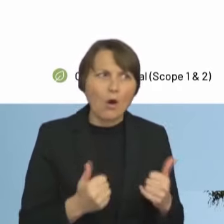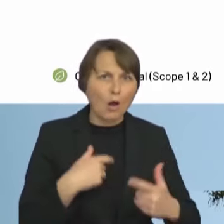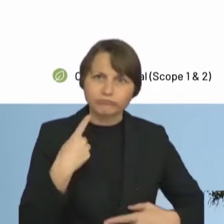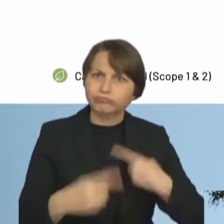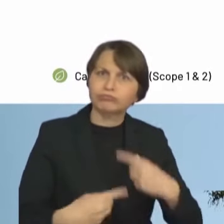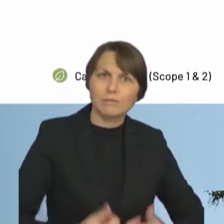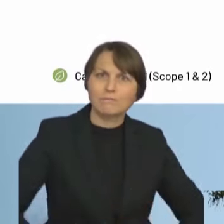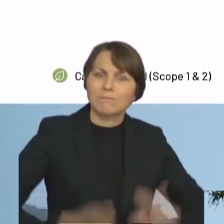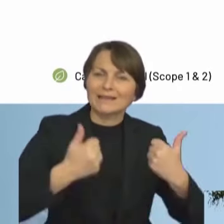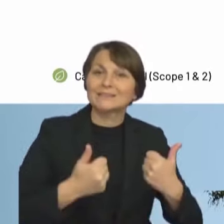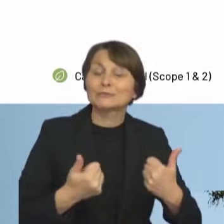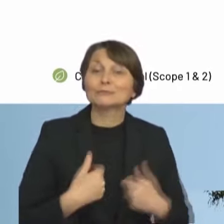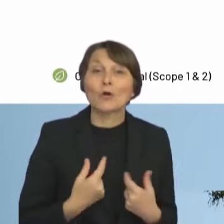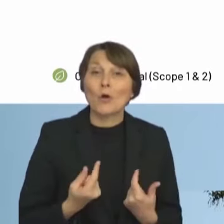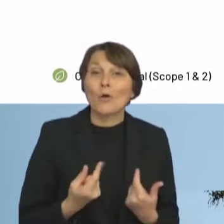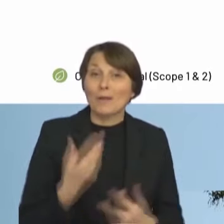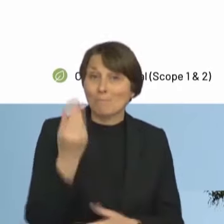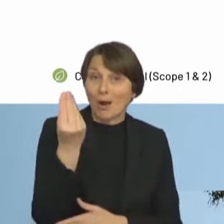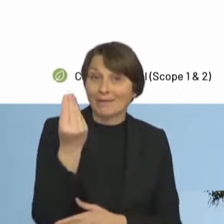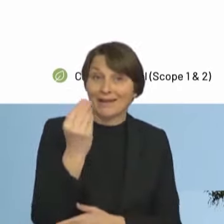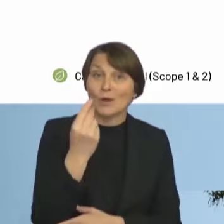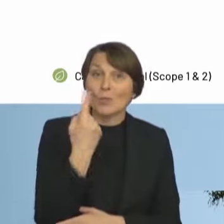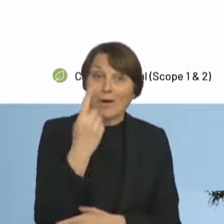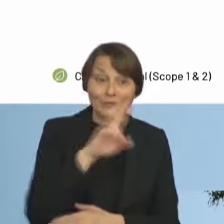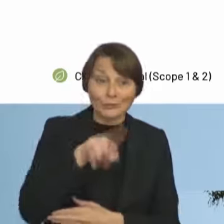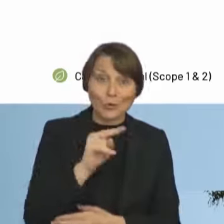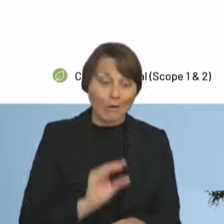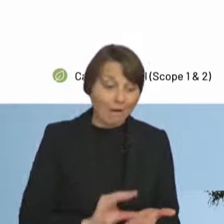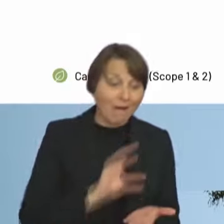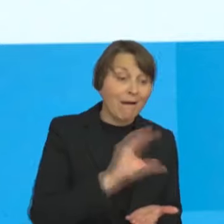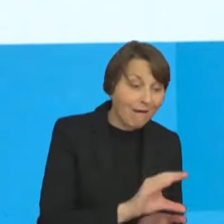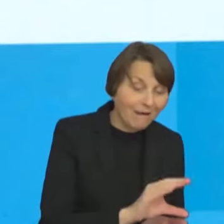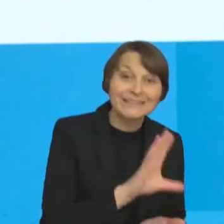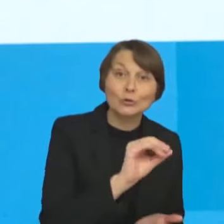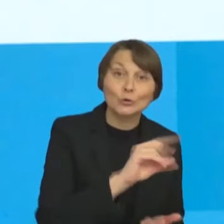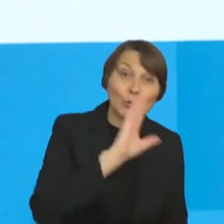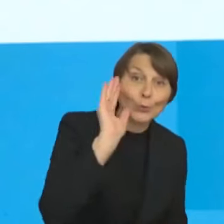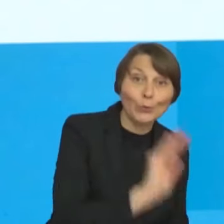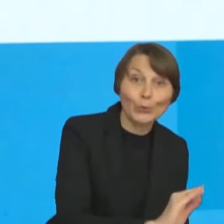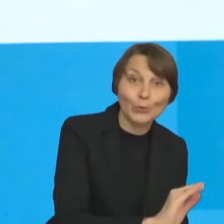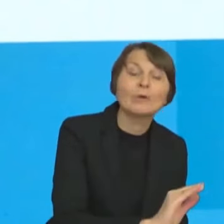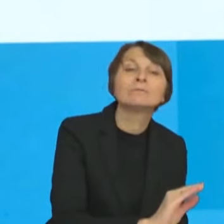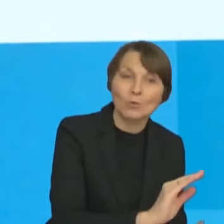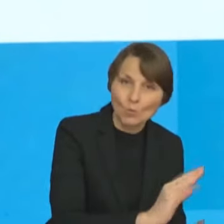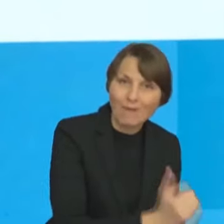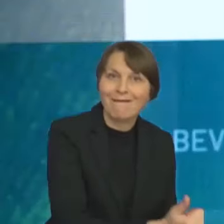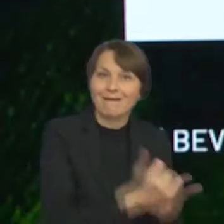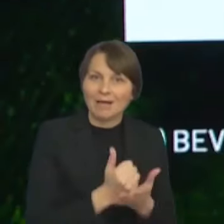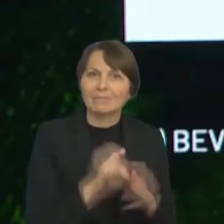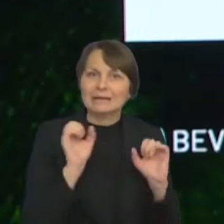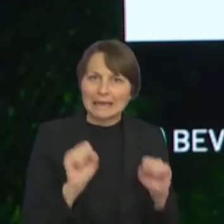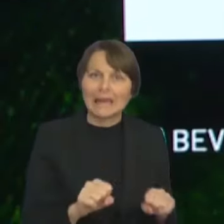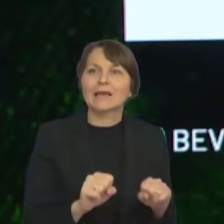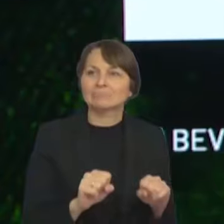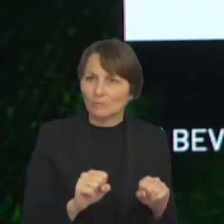euro invested in decarbonization, in the decarbonization of our plants, will actually make it possible for us to